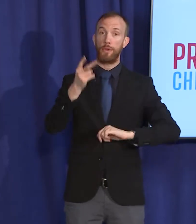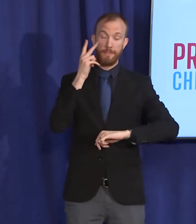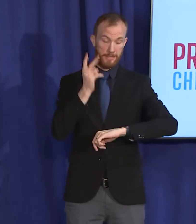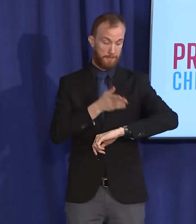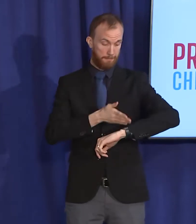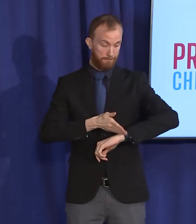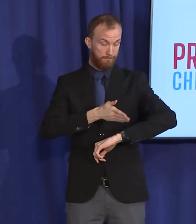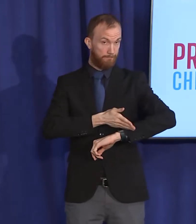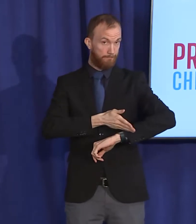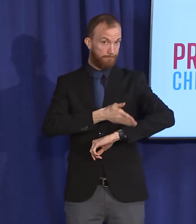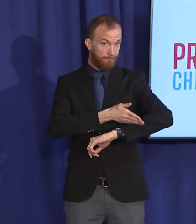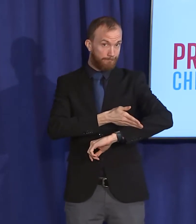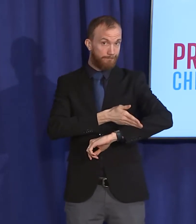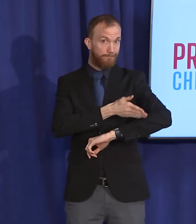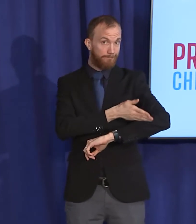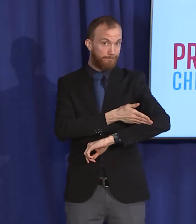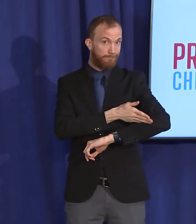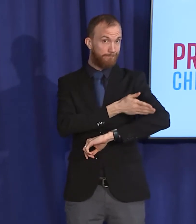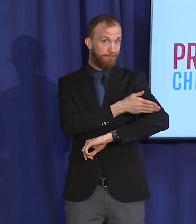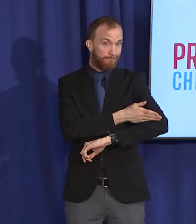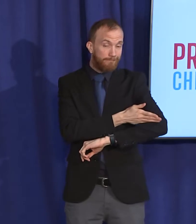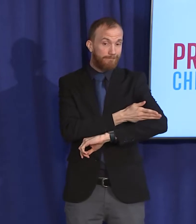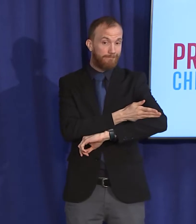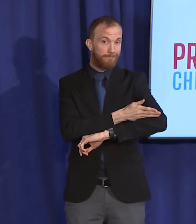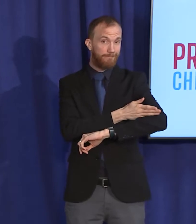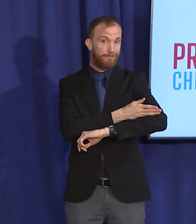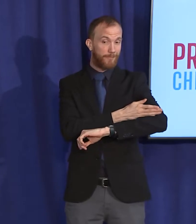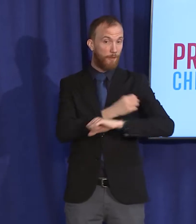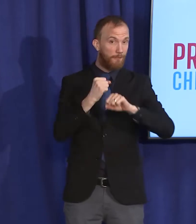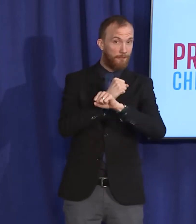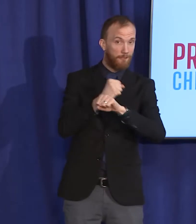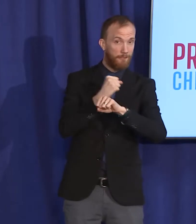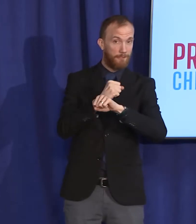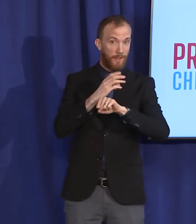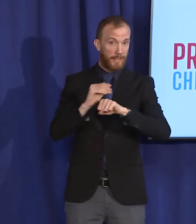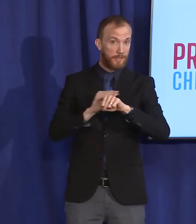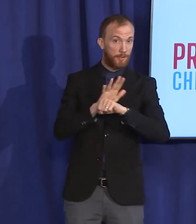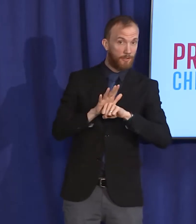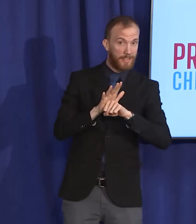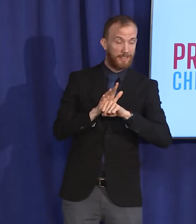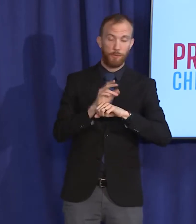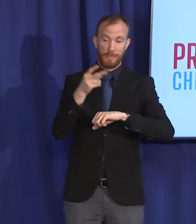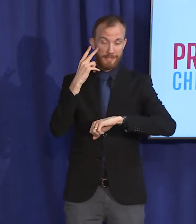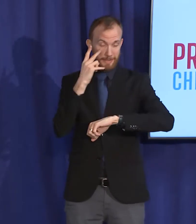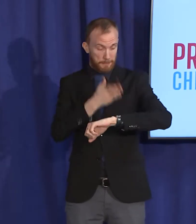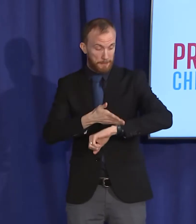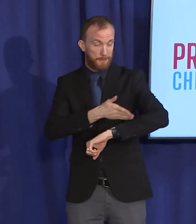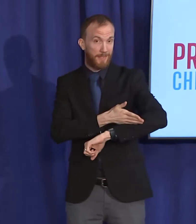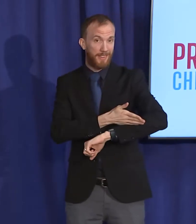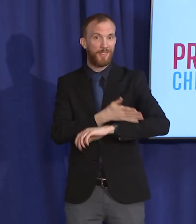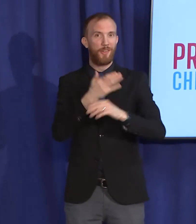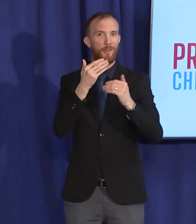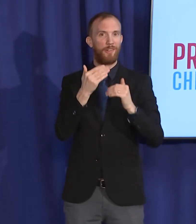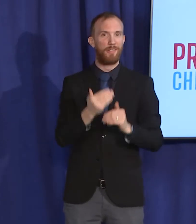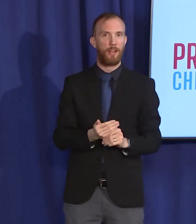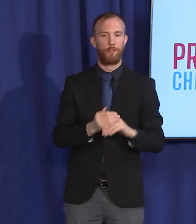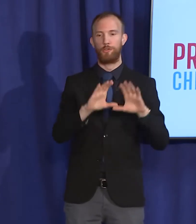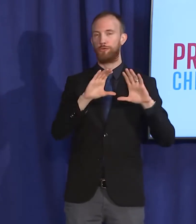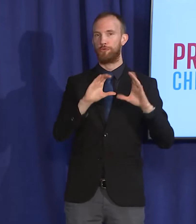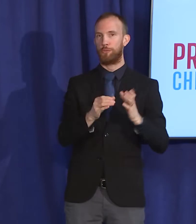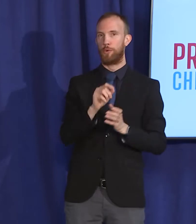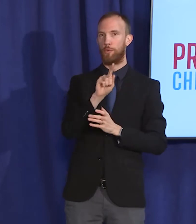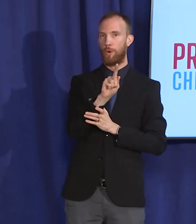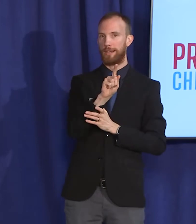made today in fighting COVID-19, that we will move into Category 1C as planned on